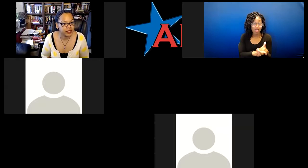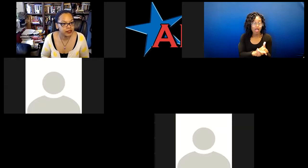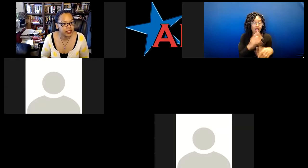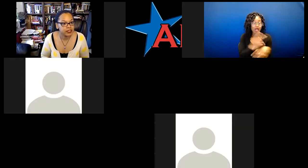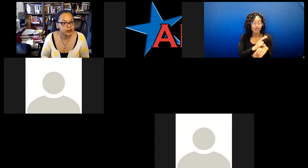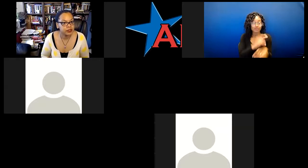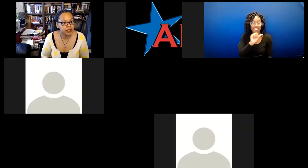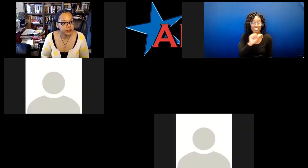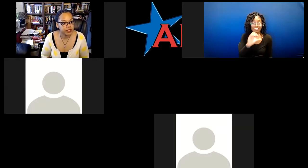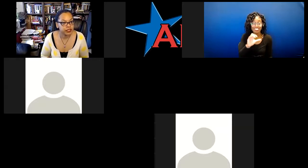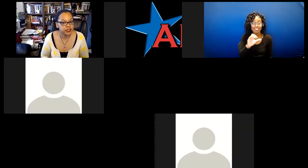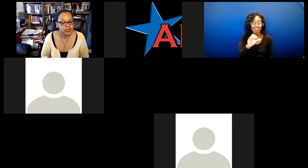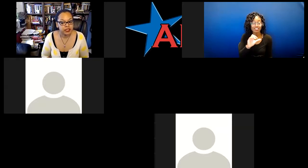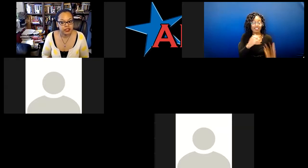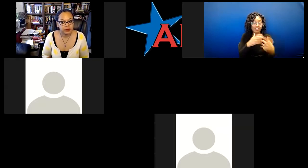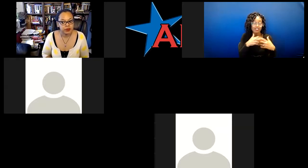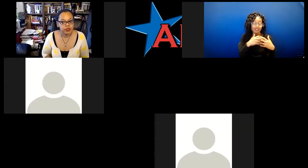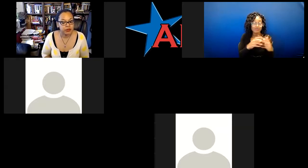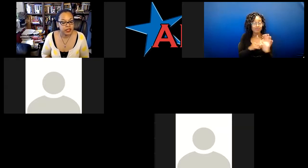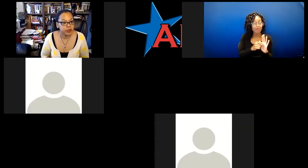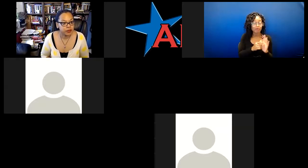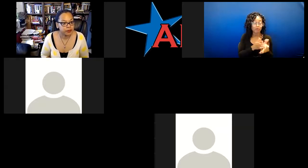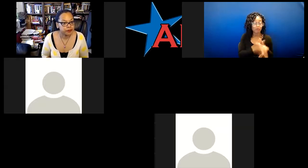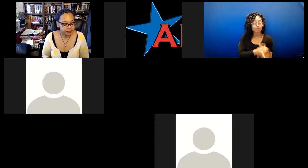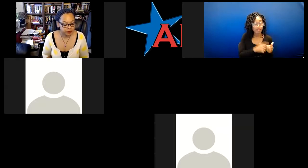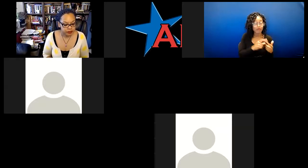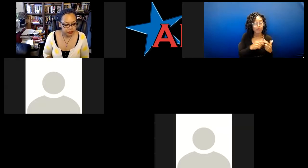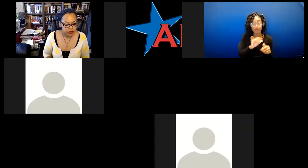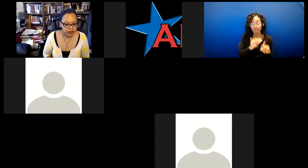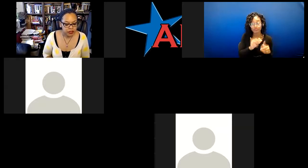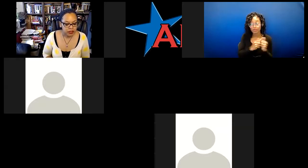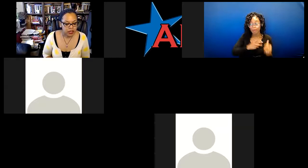AAC device primarily, as well as with my mom.